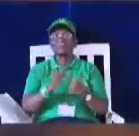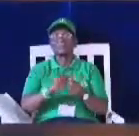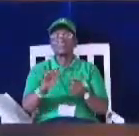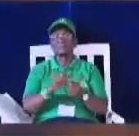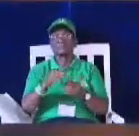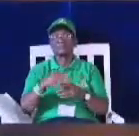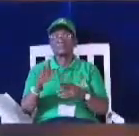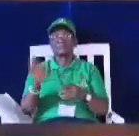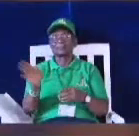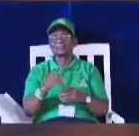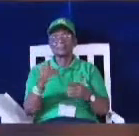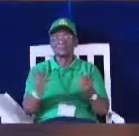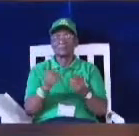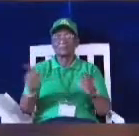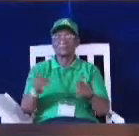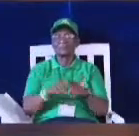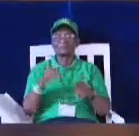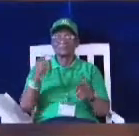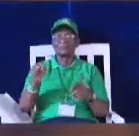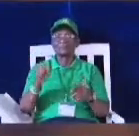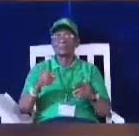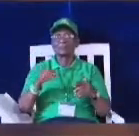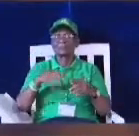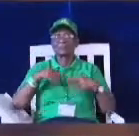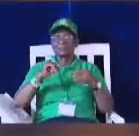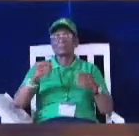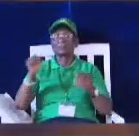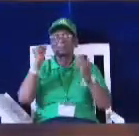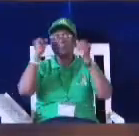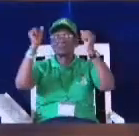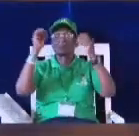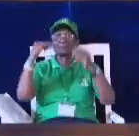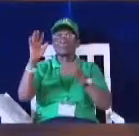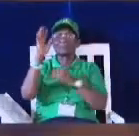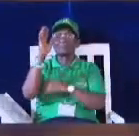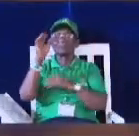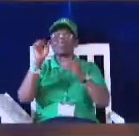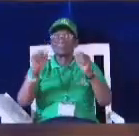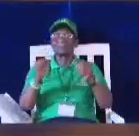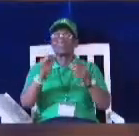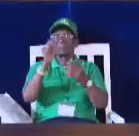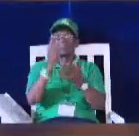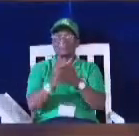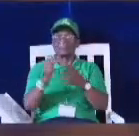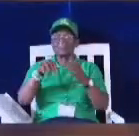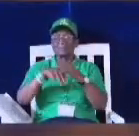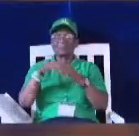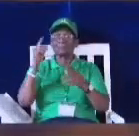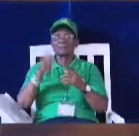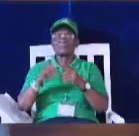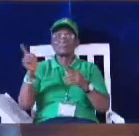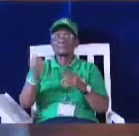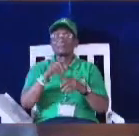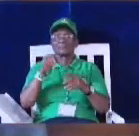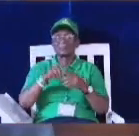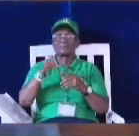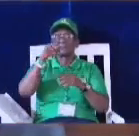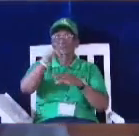of God can reach out to you tonight. I'm counting now. One.